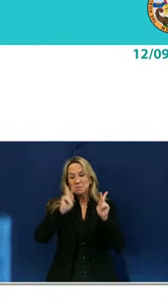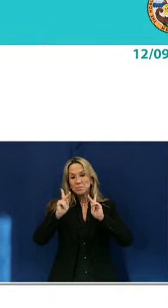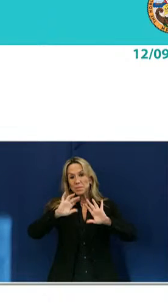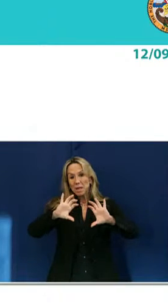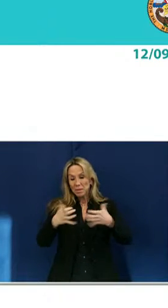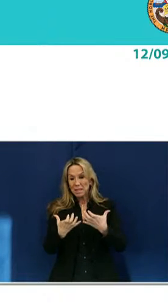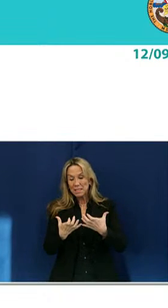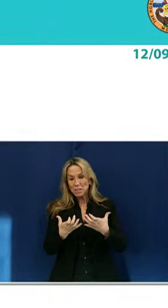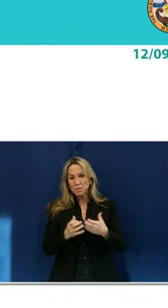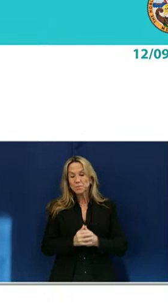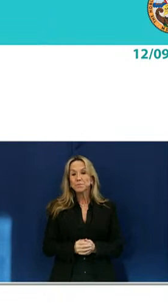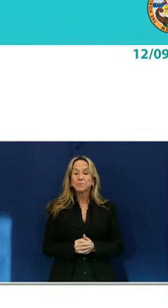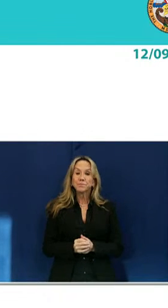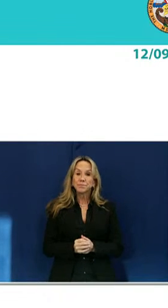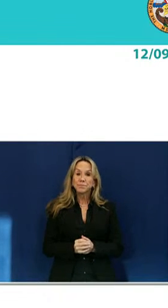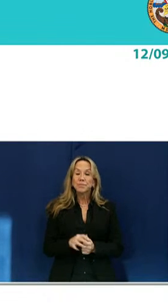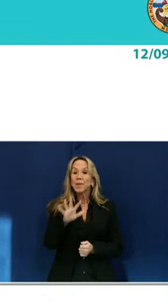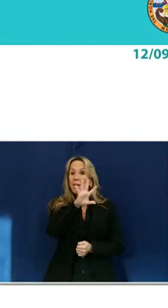51.5 or